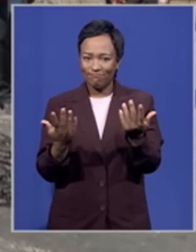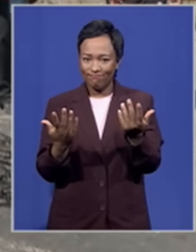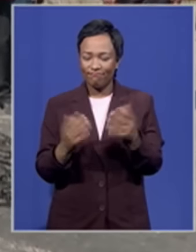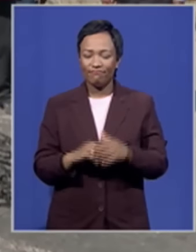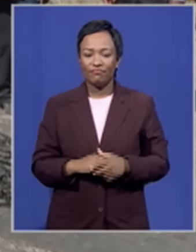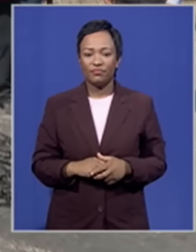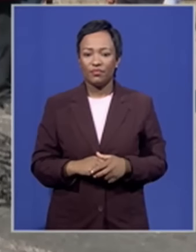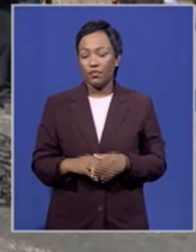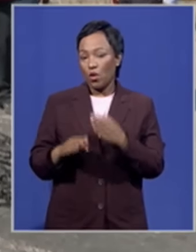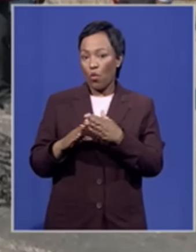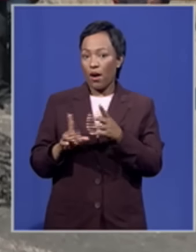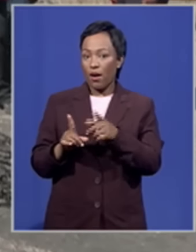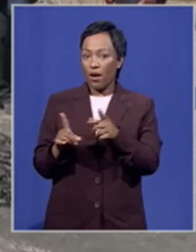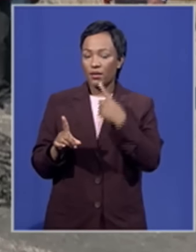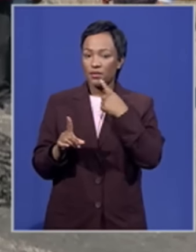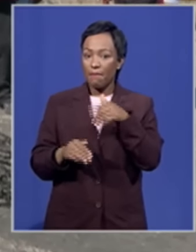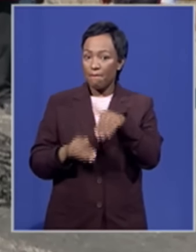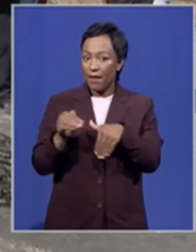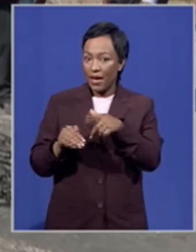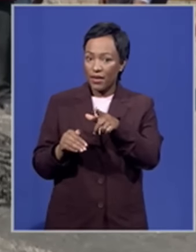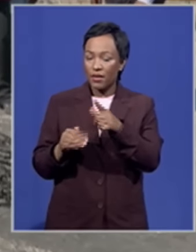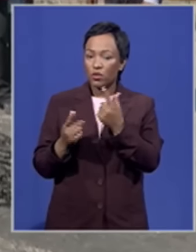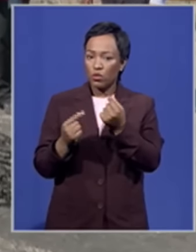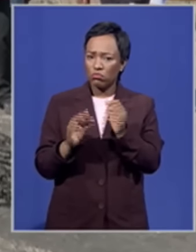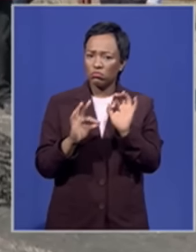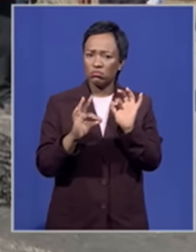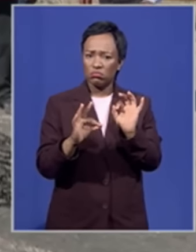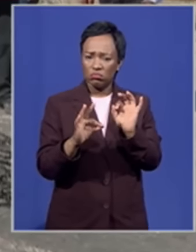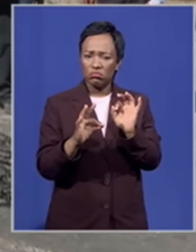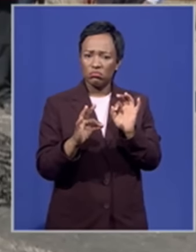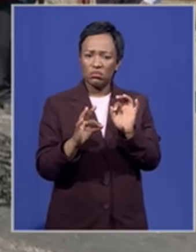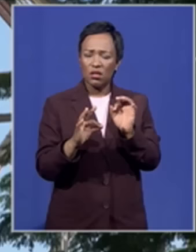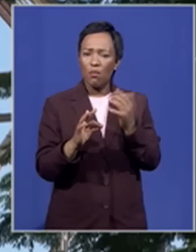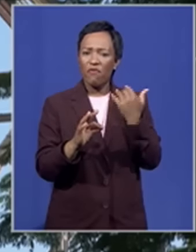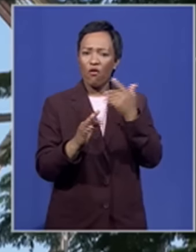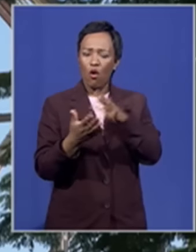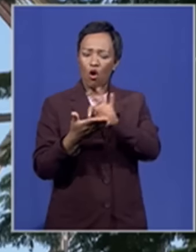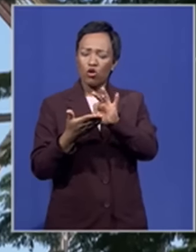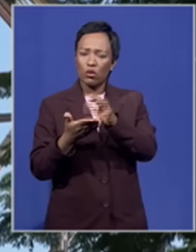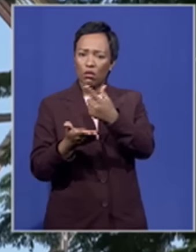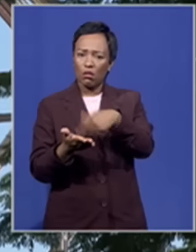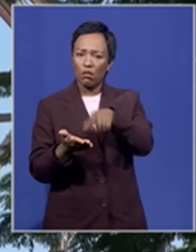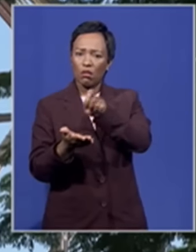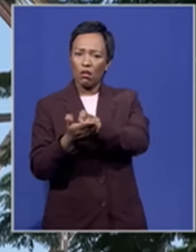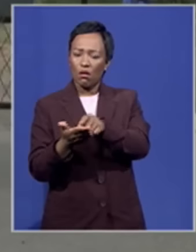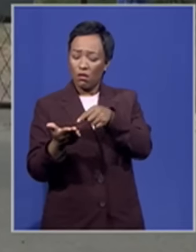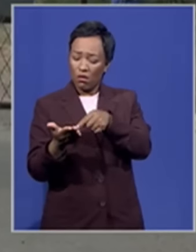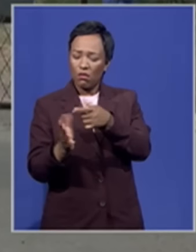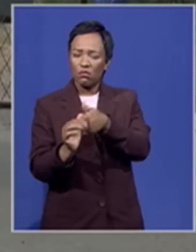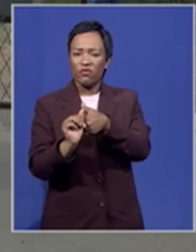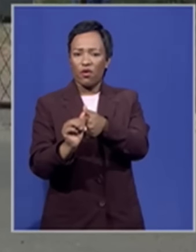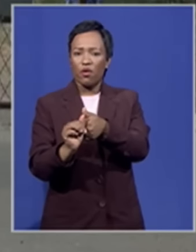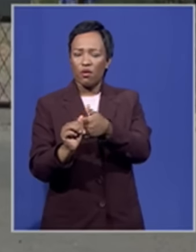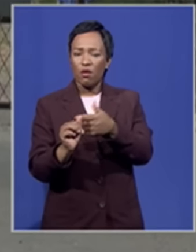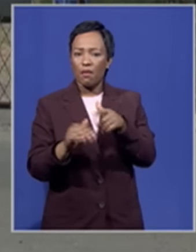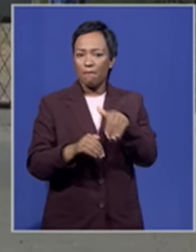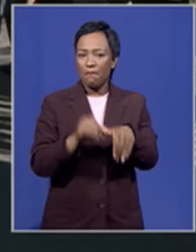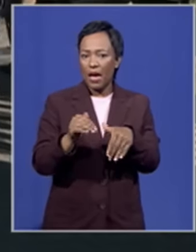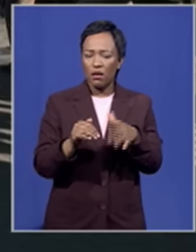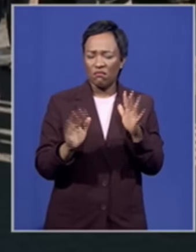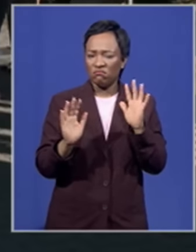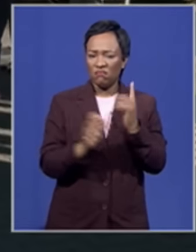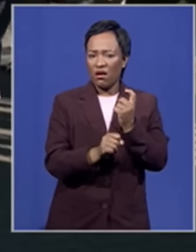Badiri ba re ba batla fela gore moepo o dire seo ba dumalaneng mo ditlankaneng tseo ba di sainileng ga bane ba simolola tiro. Moepo o ganne go